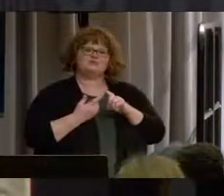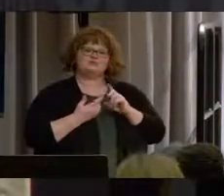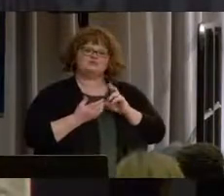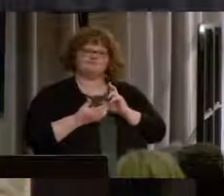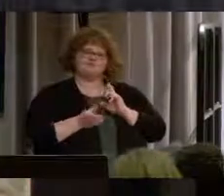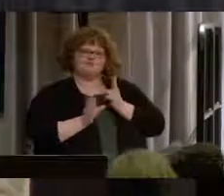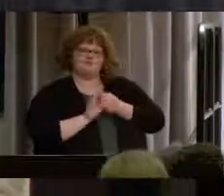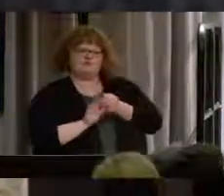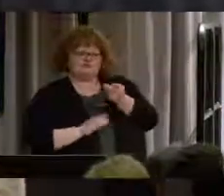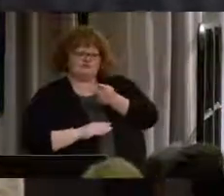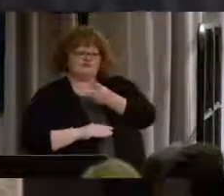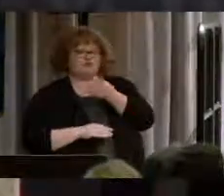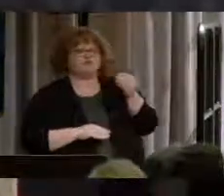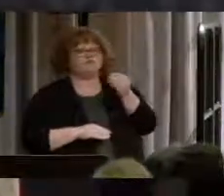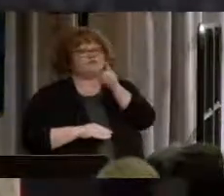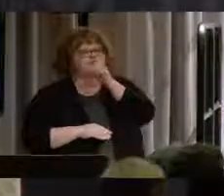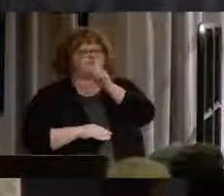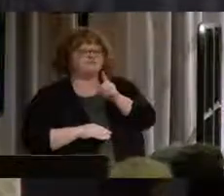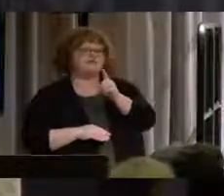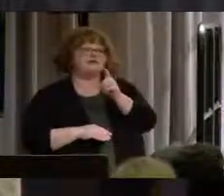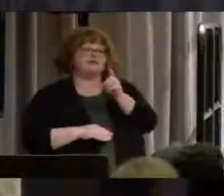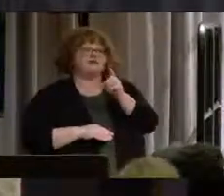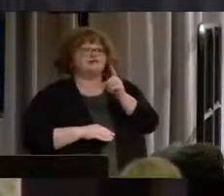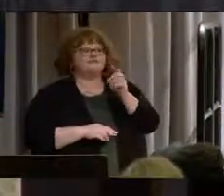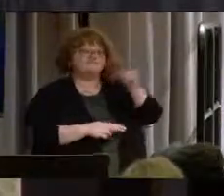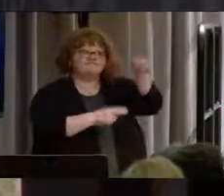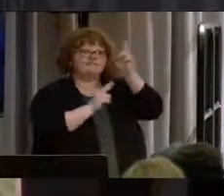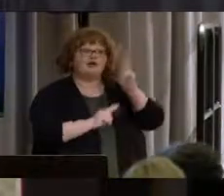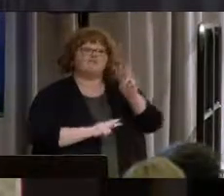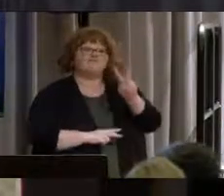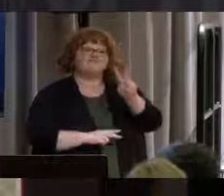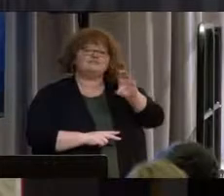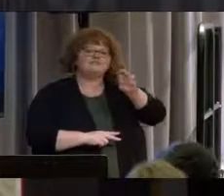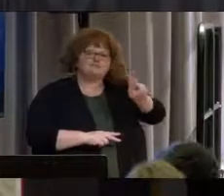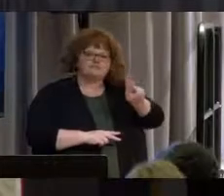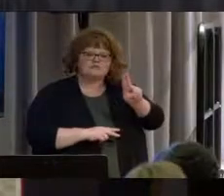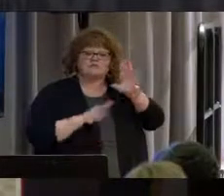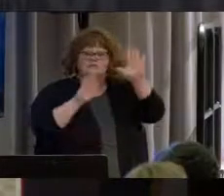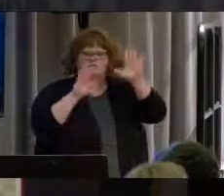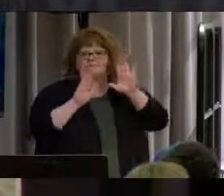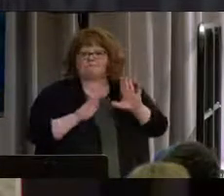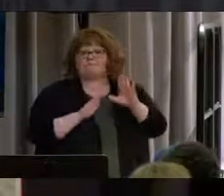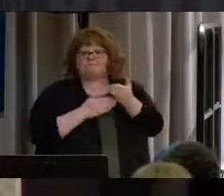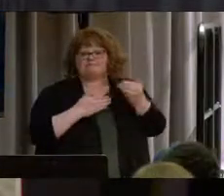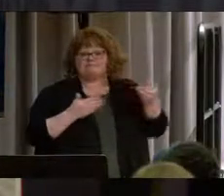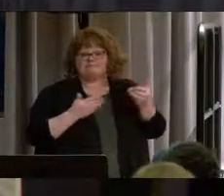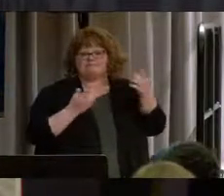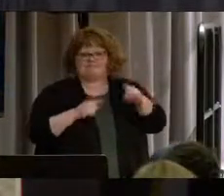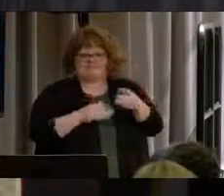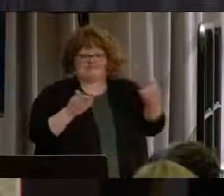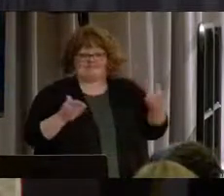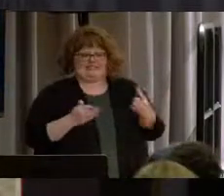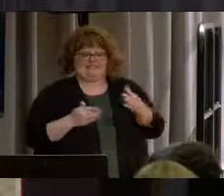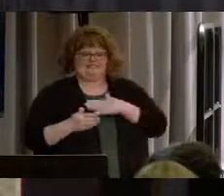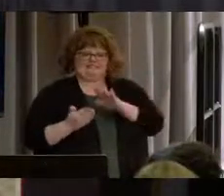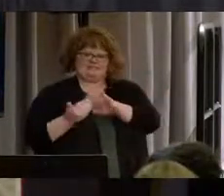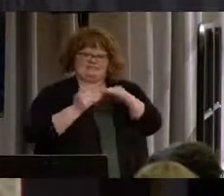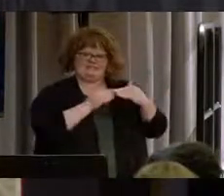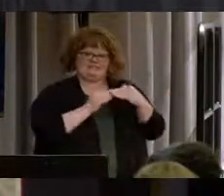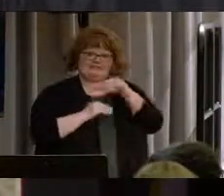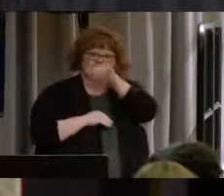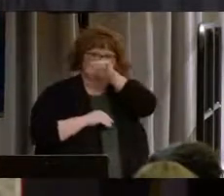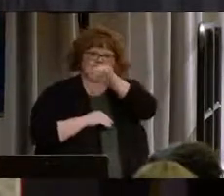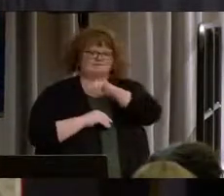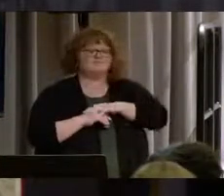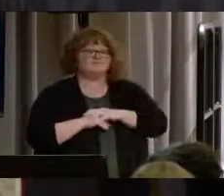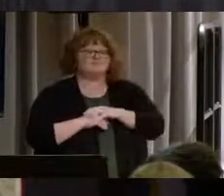an admirer of VCU and grateful for what you've done to the city I've come to love. It's great. Mike and I